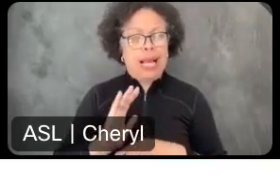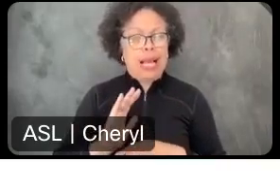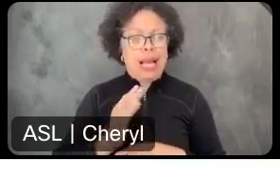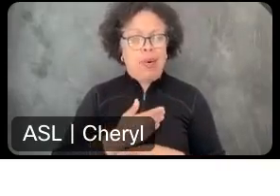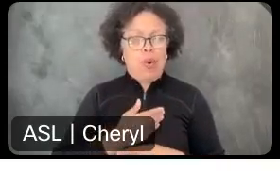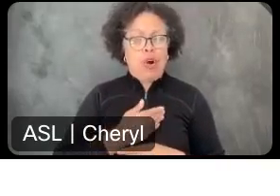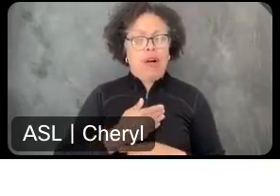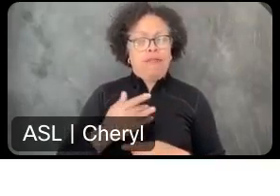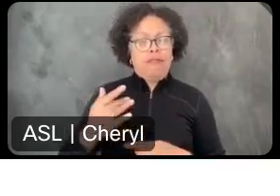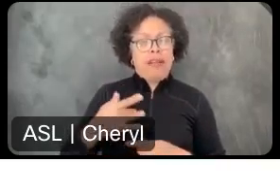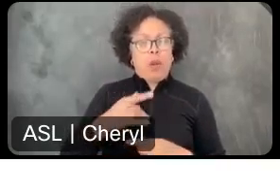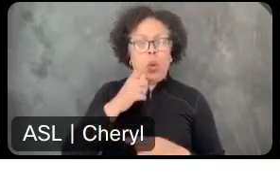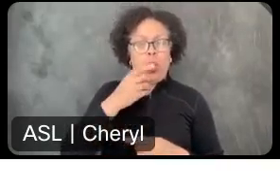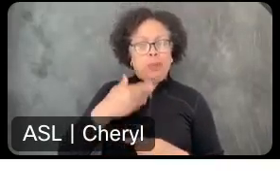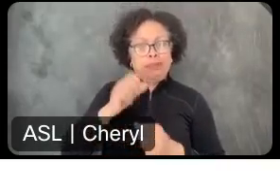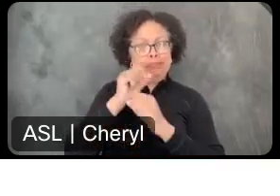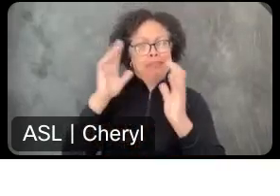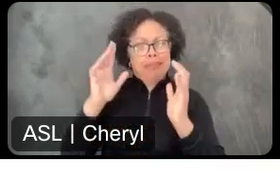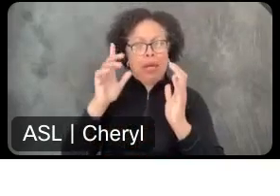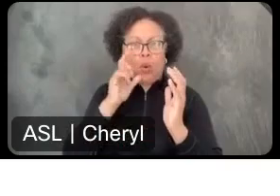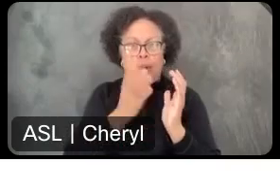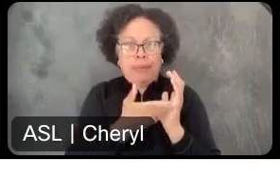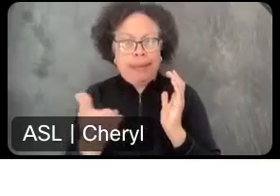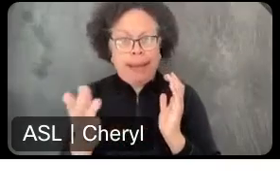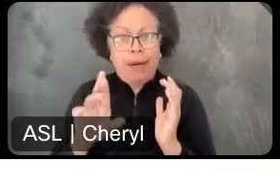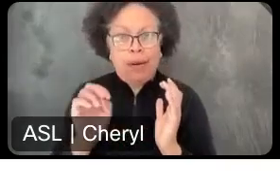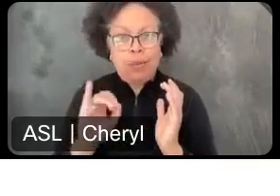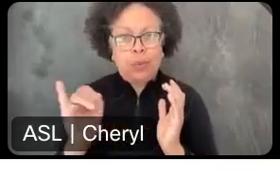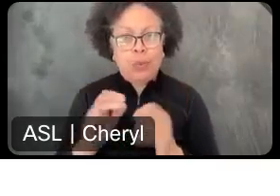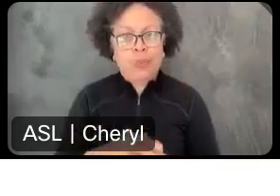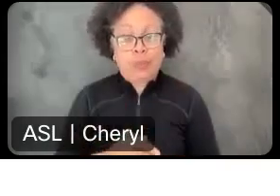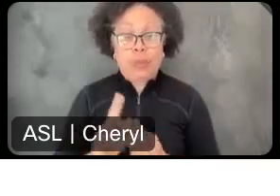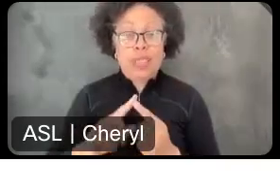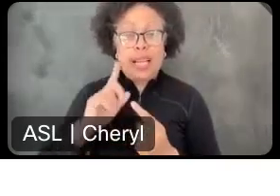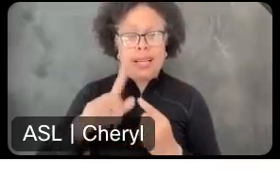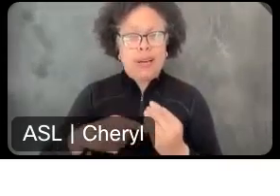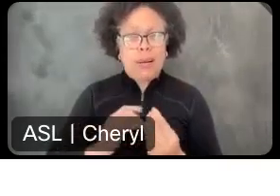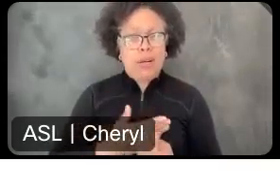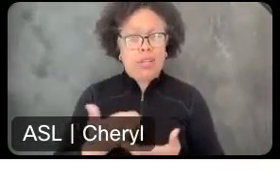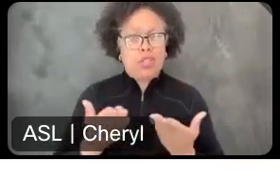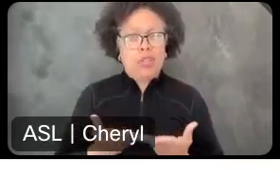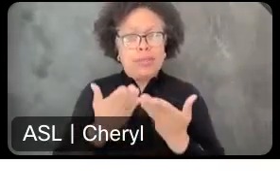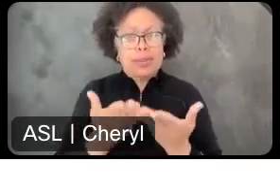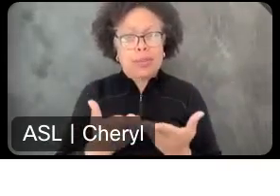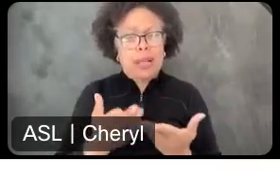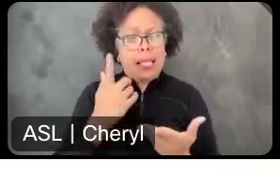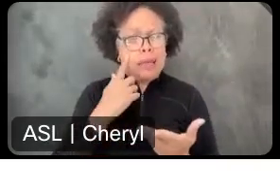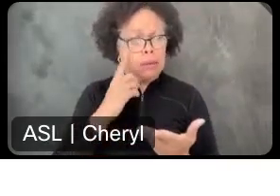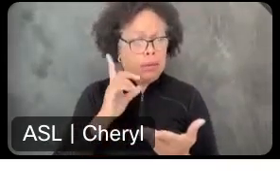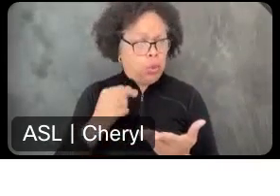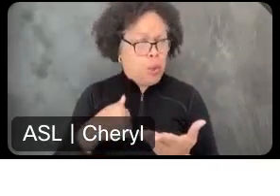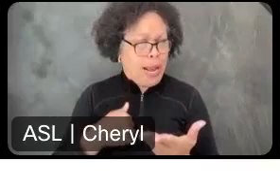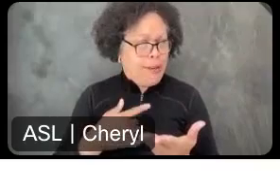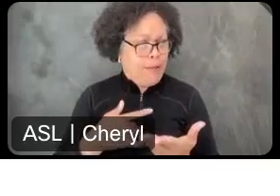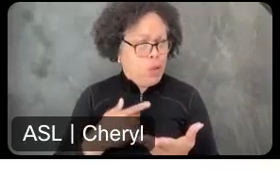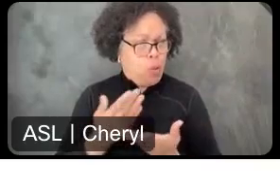and others. When we think about our services, ask yourself, do I feel welcomed